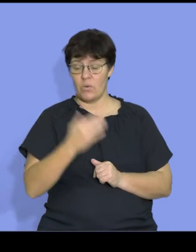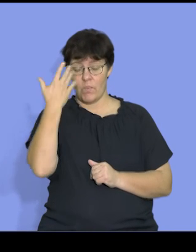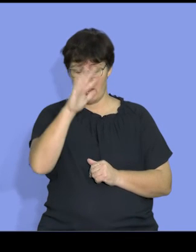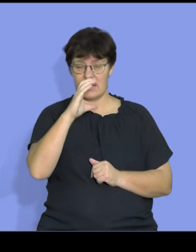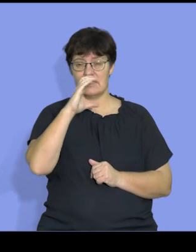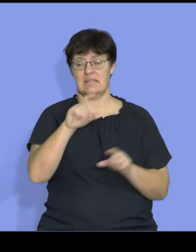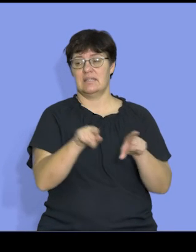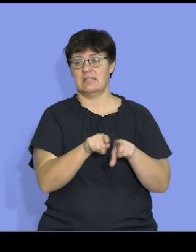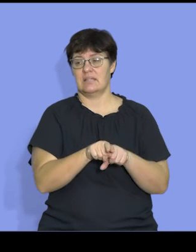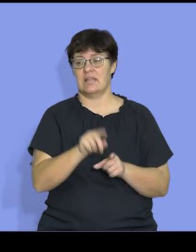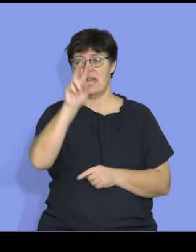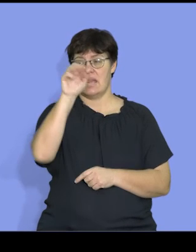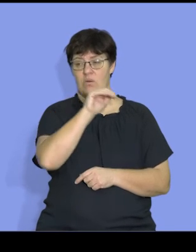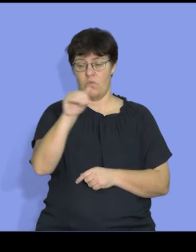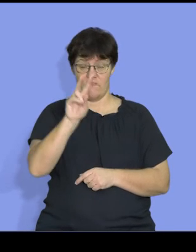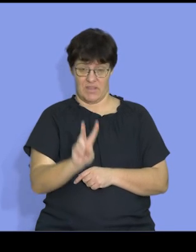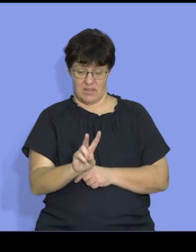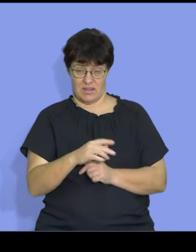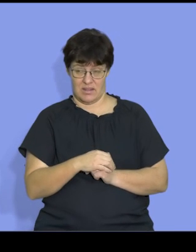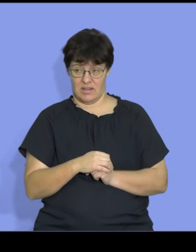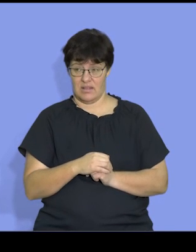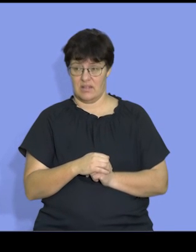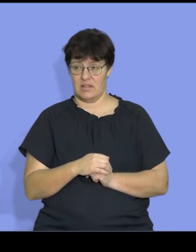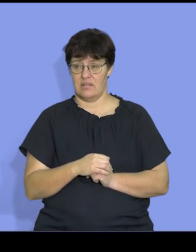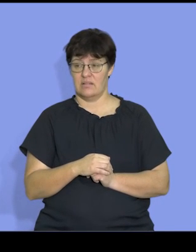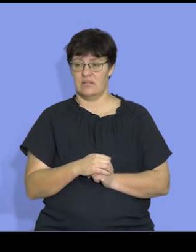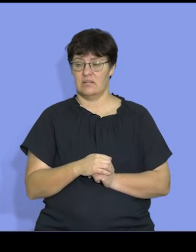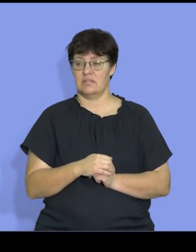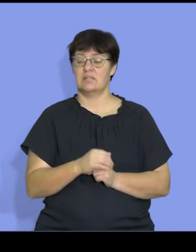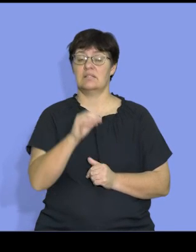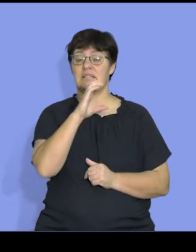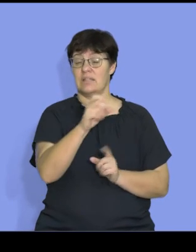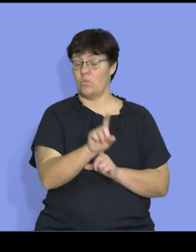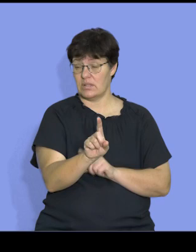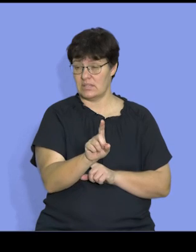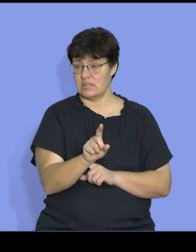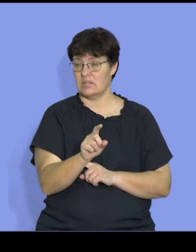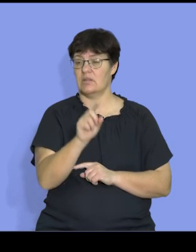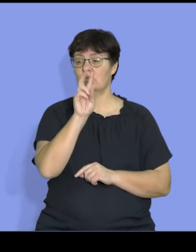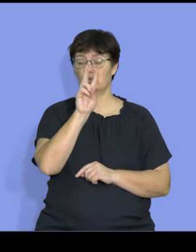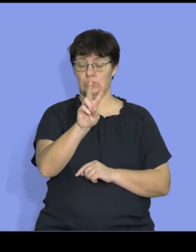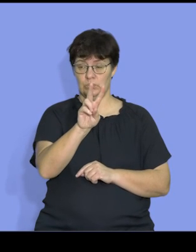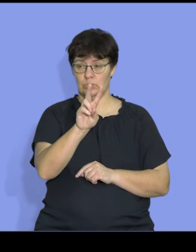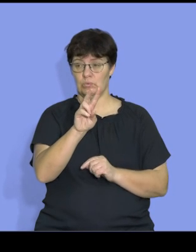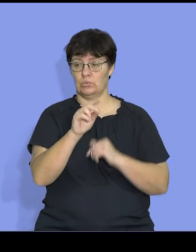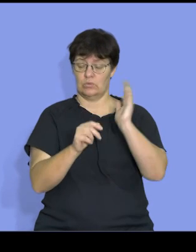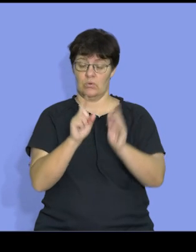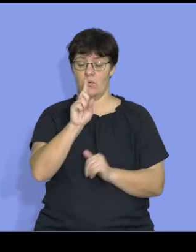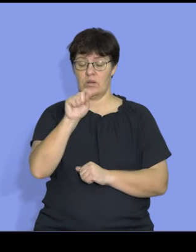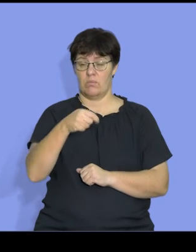is number of moles per unit volume of solution, right? So the concentration is 2 times